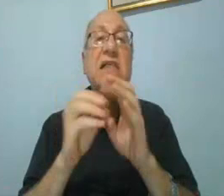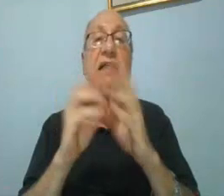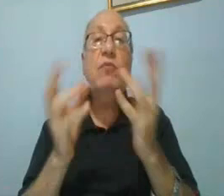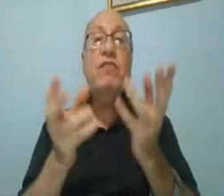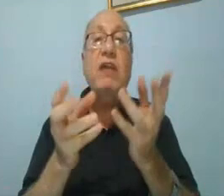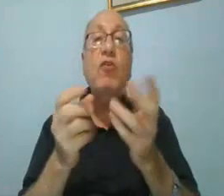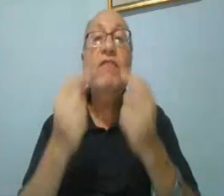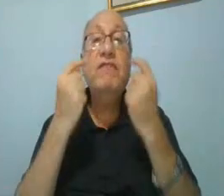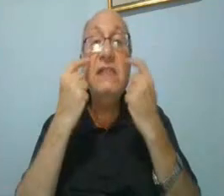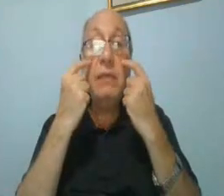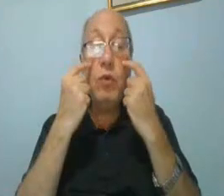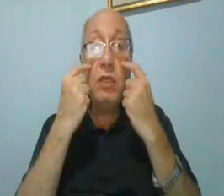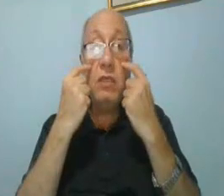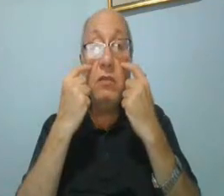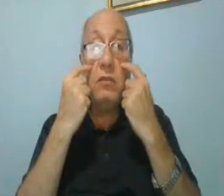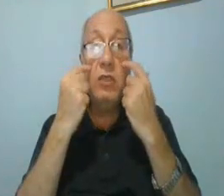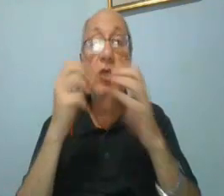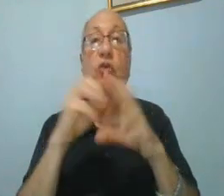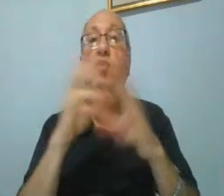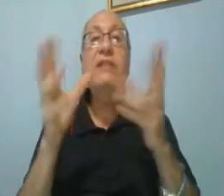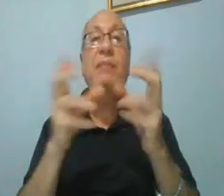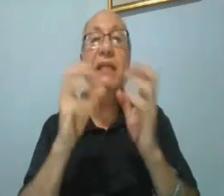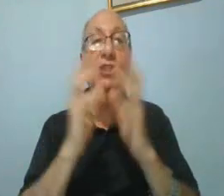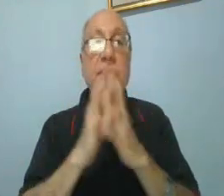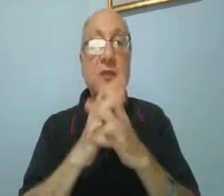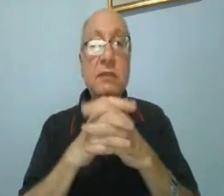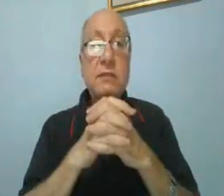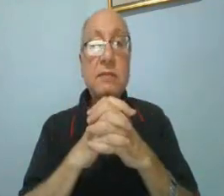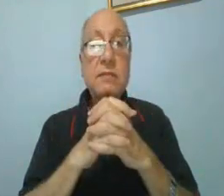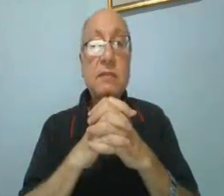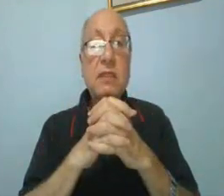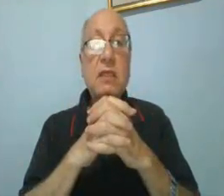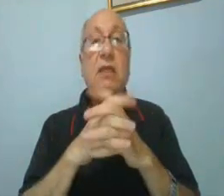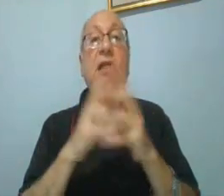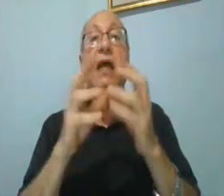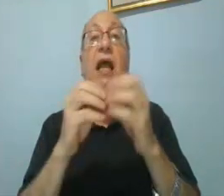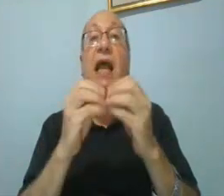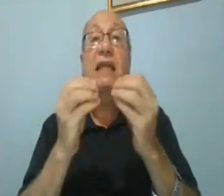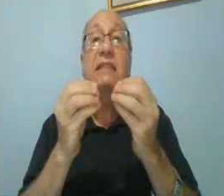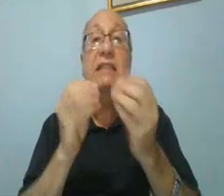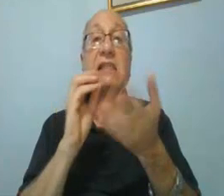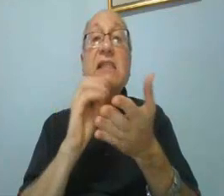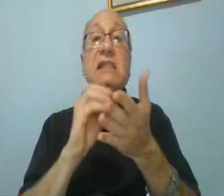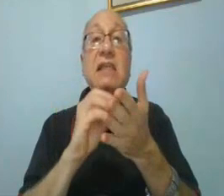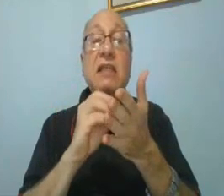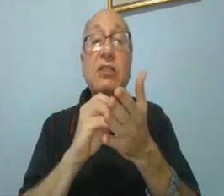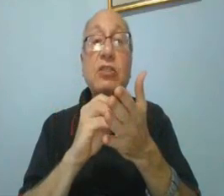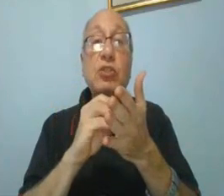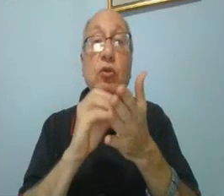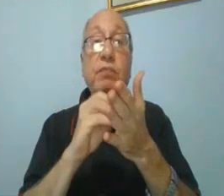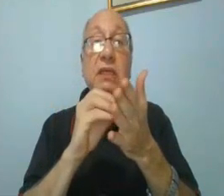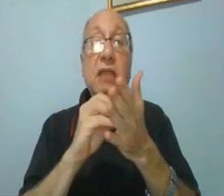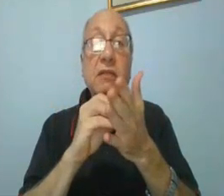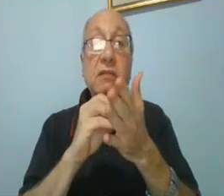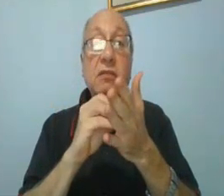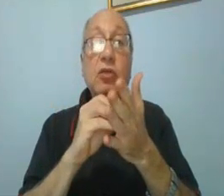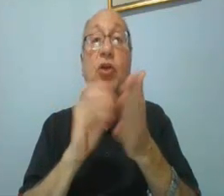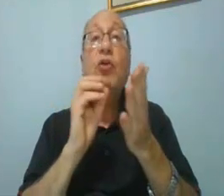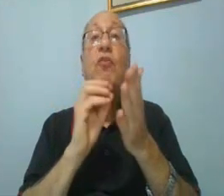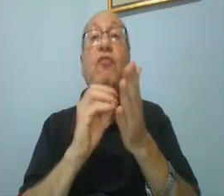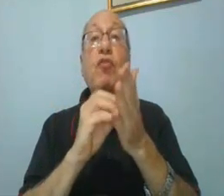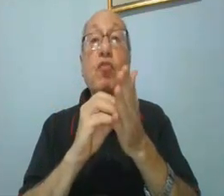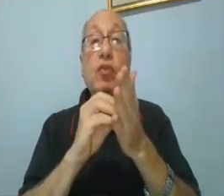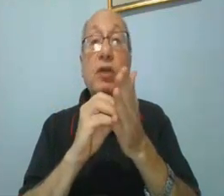Cleaning is removal of visible contaminations, and this should be